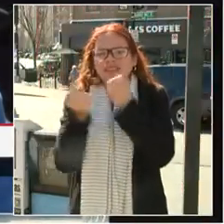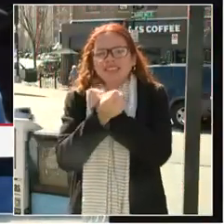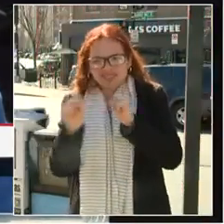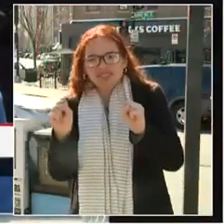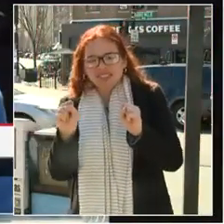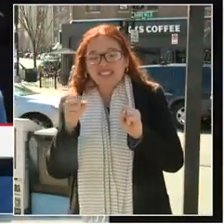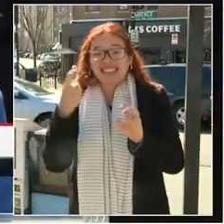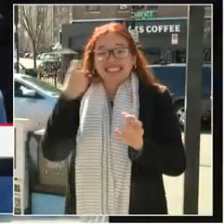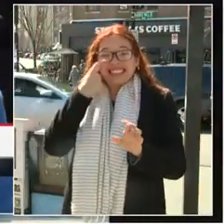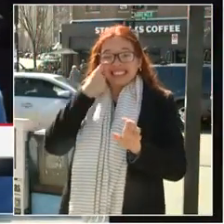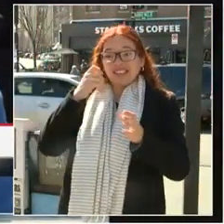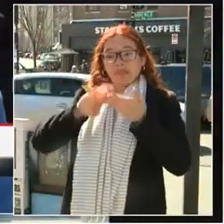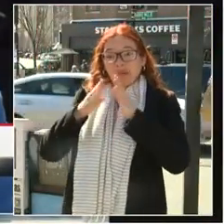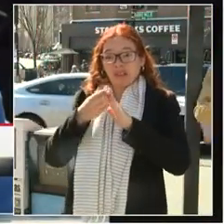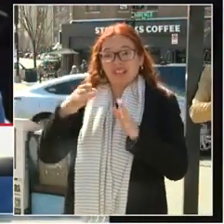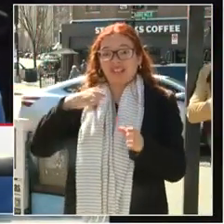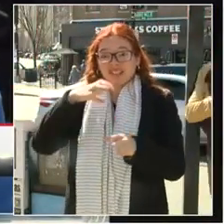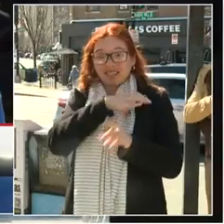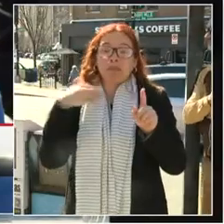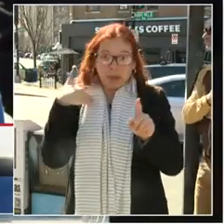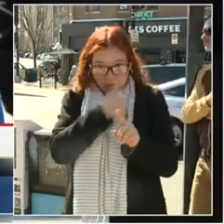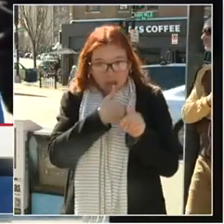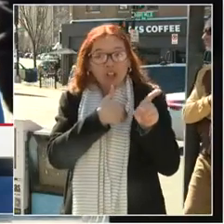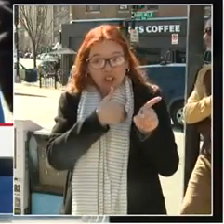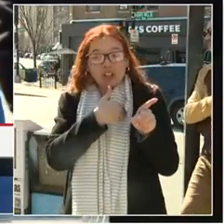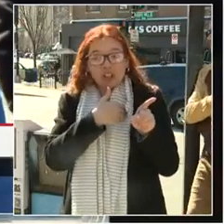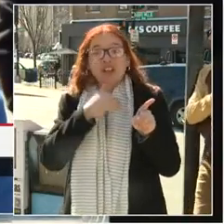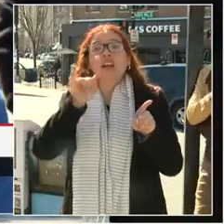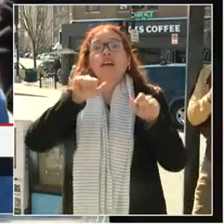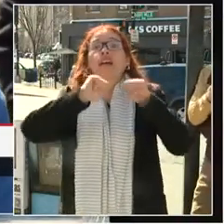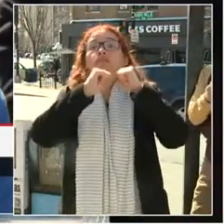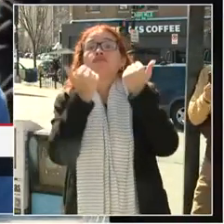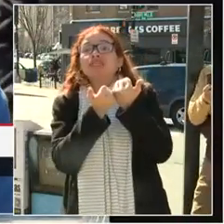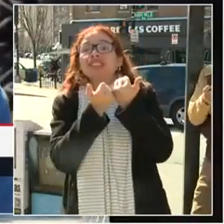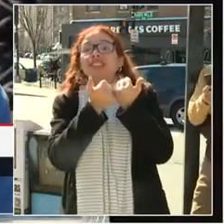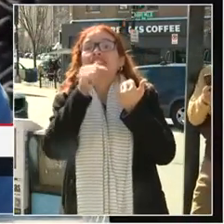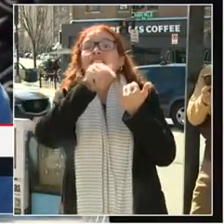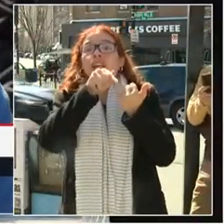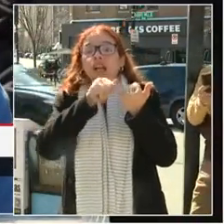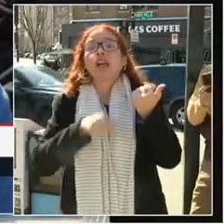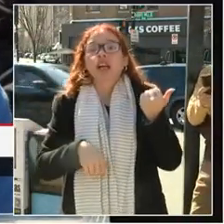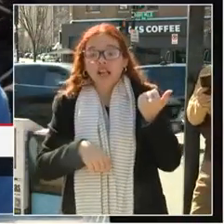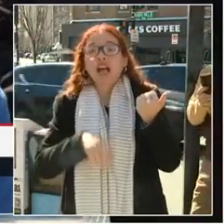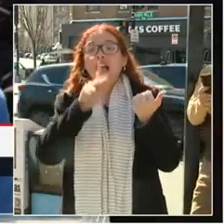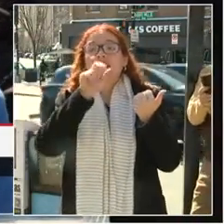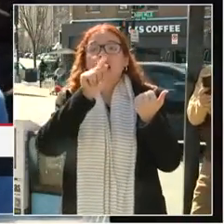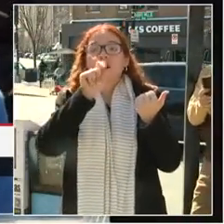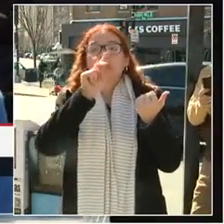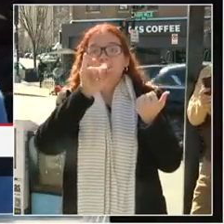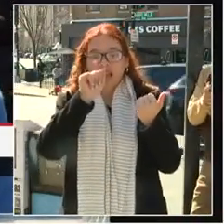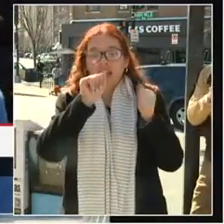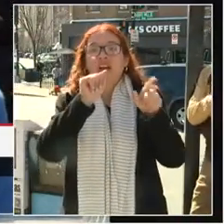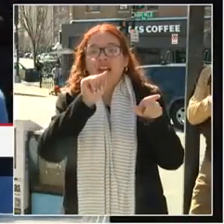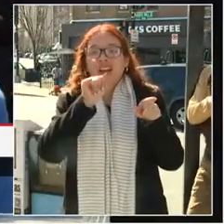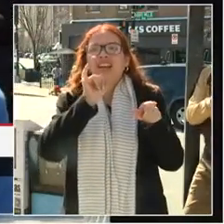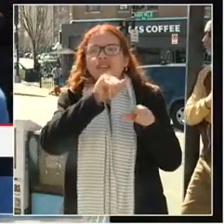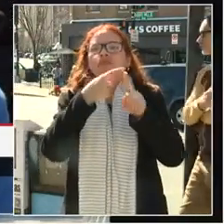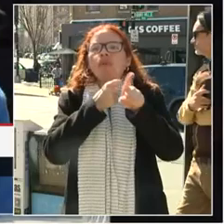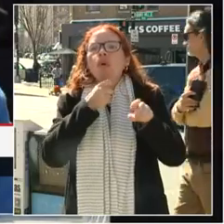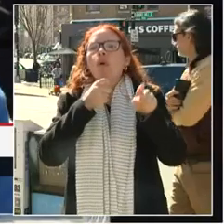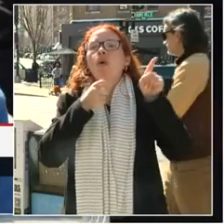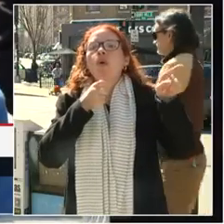with the Calorama Citizens Association, we heard very clearly from the community, from business